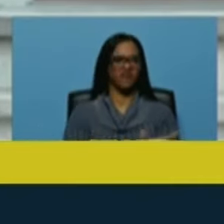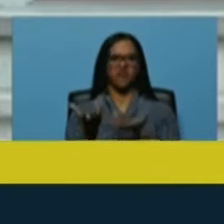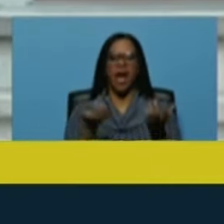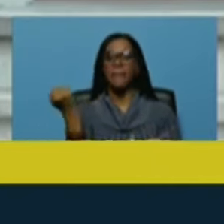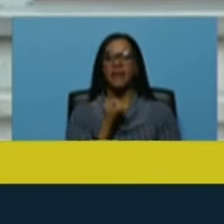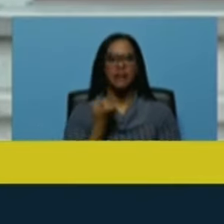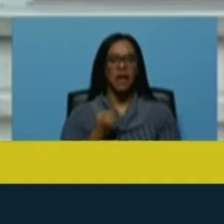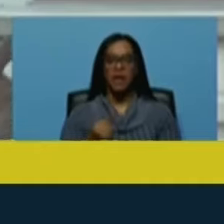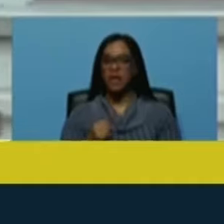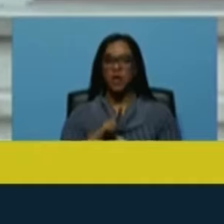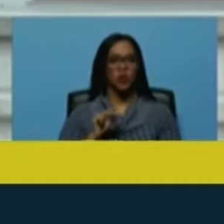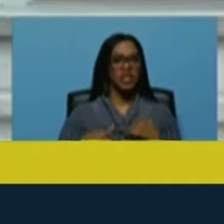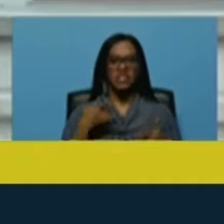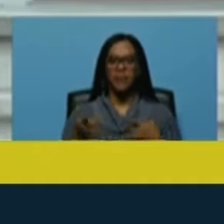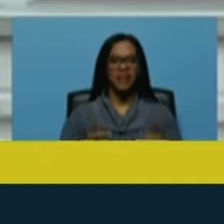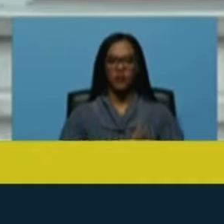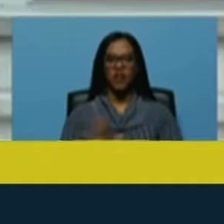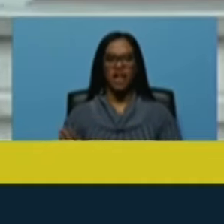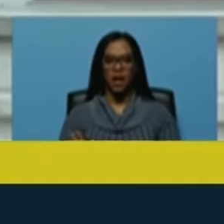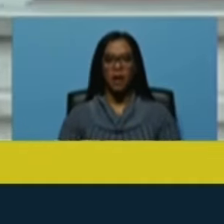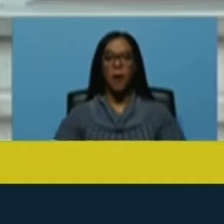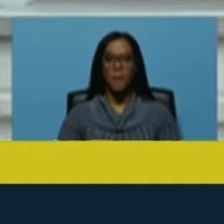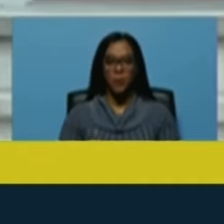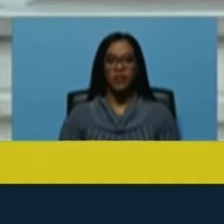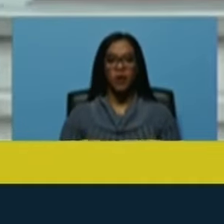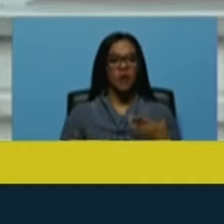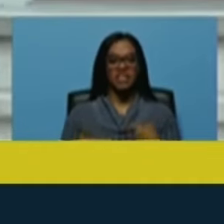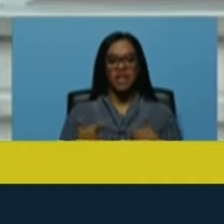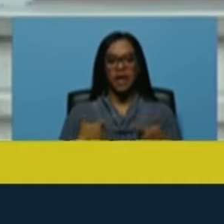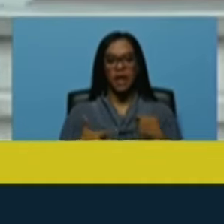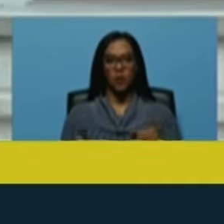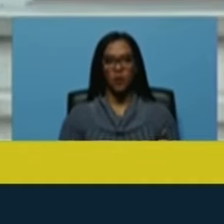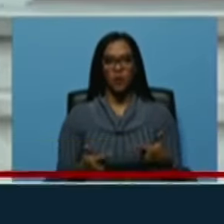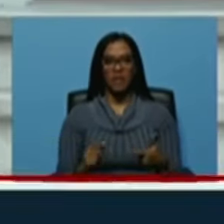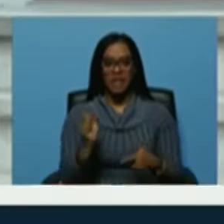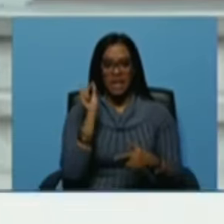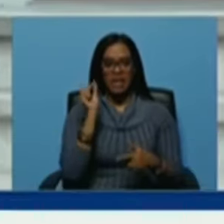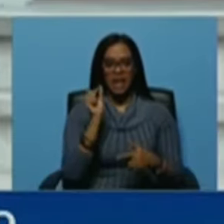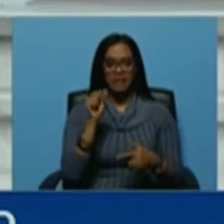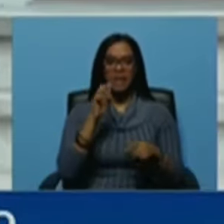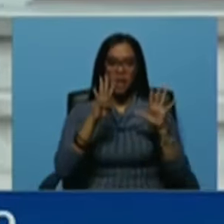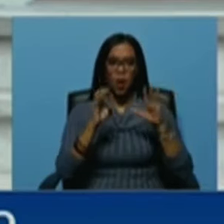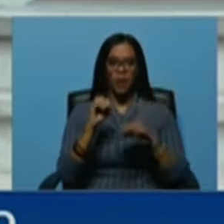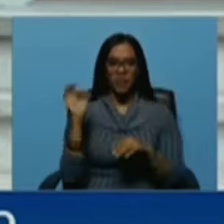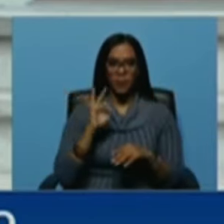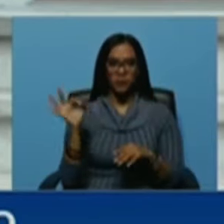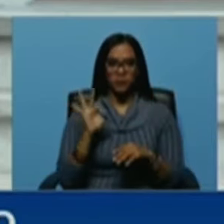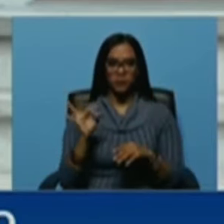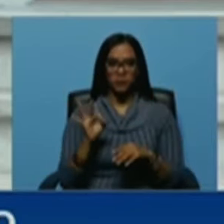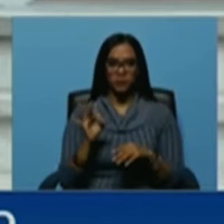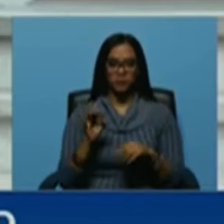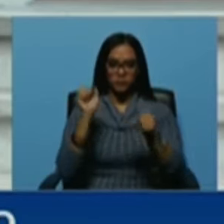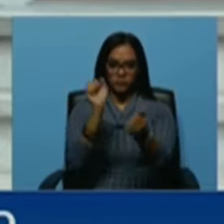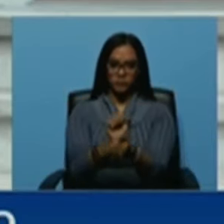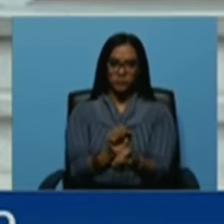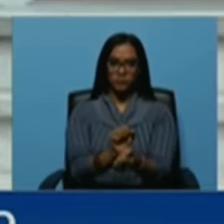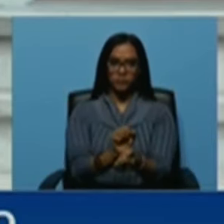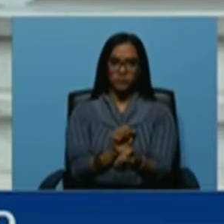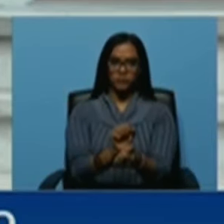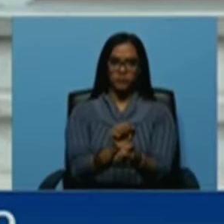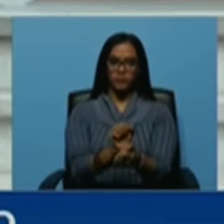and then he goes out to kill. He doesn't have any scruples because it's an accelerator. And almost 90% of the captured